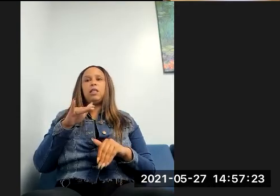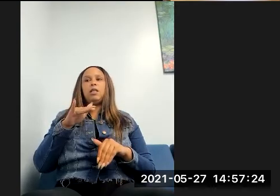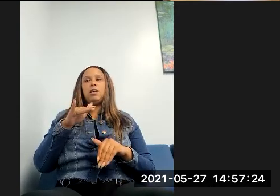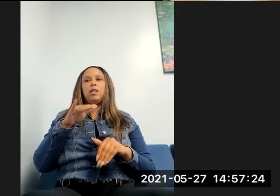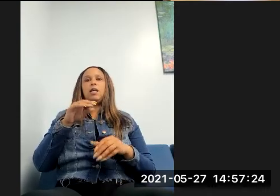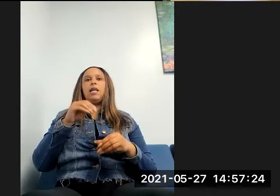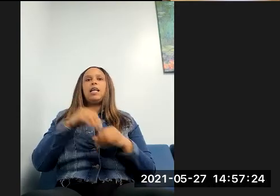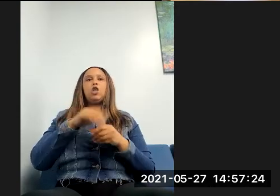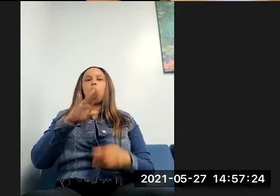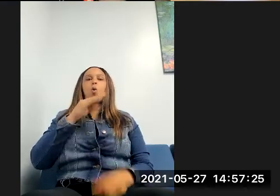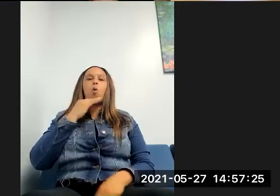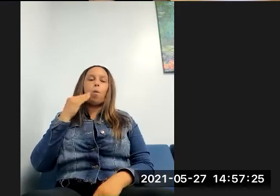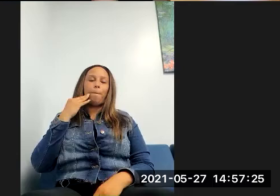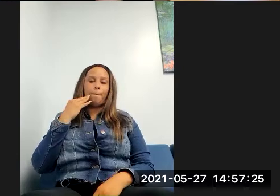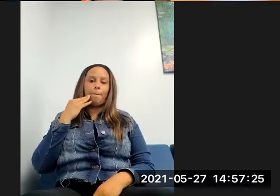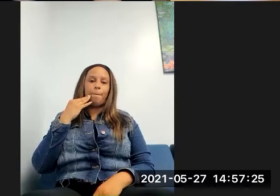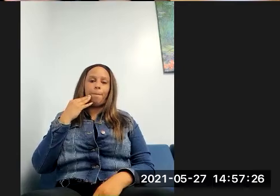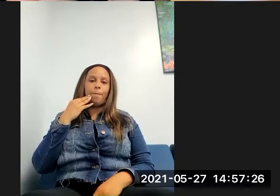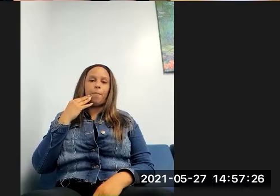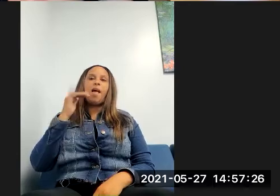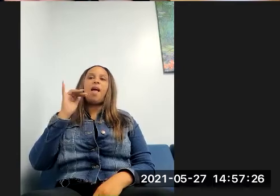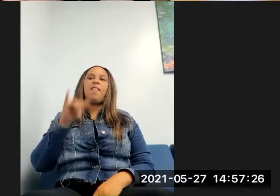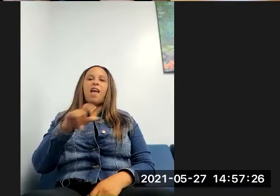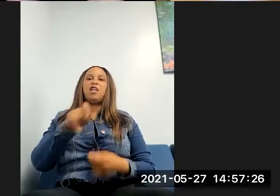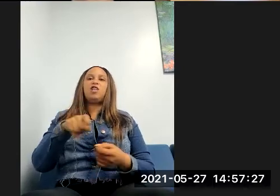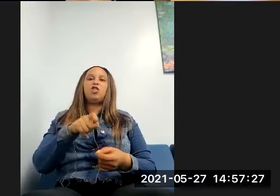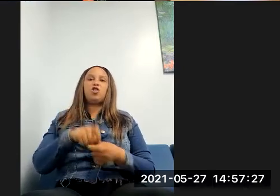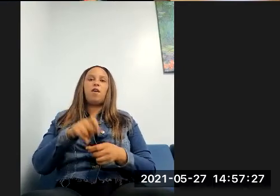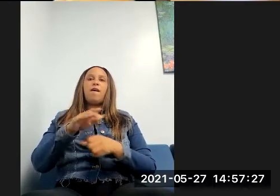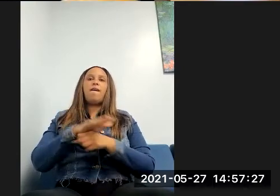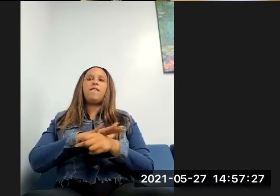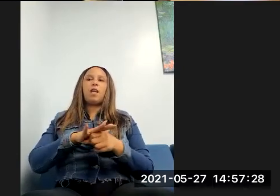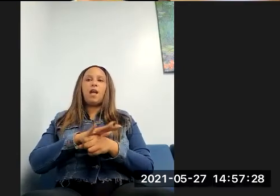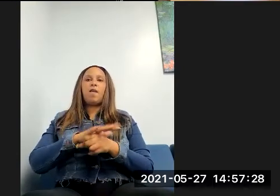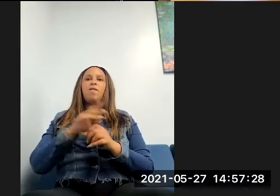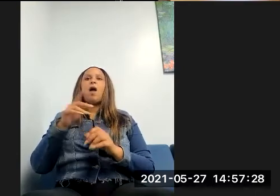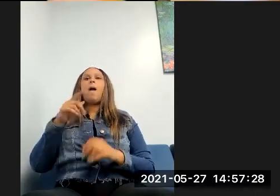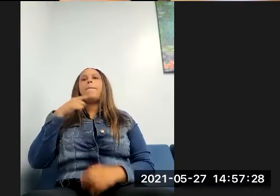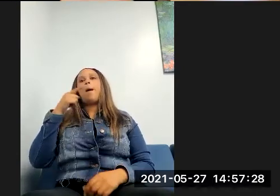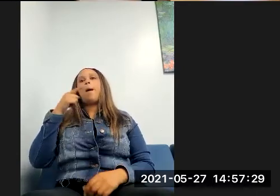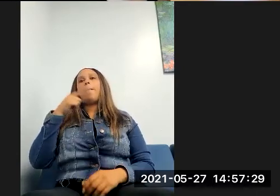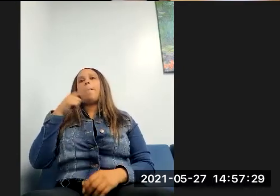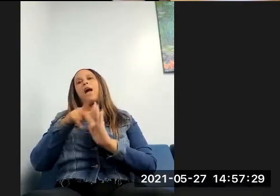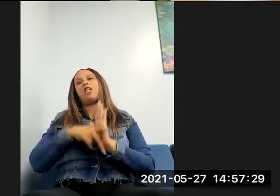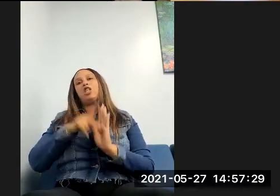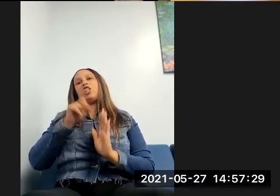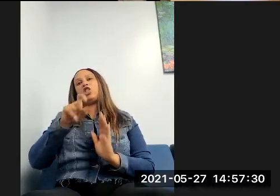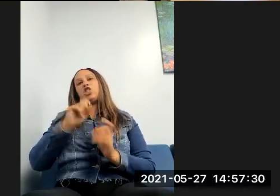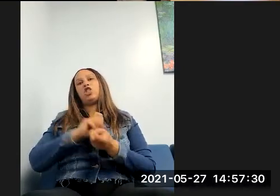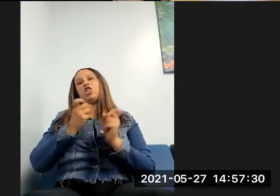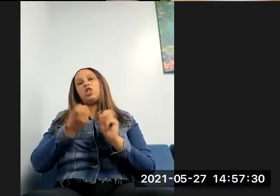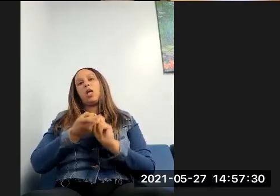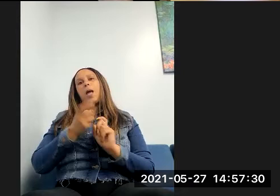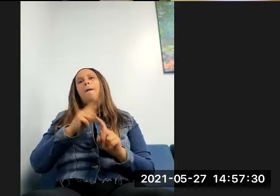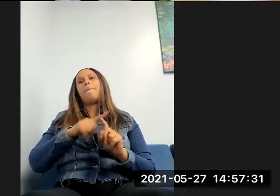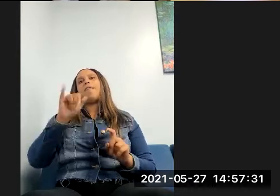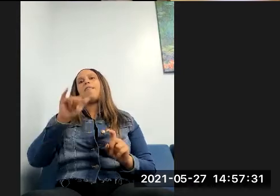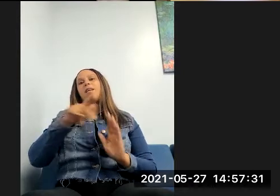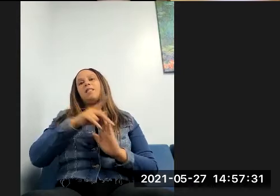home. And that's certainly an area that public policy should be changed, but that's the policy we have right